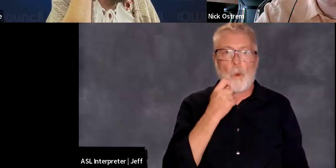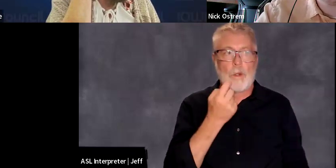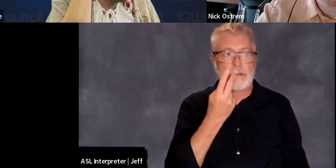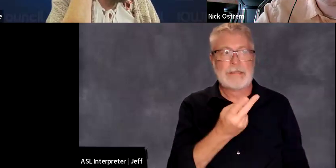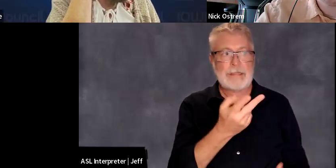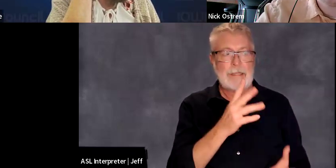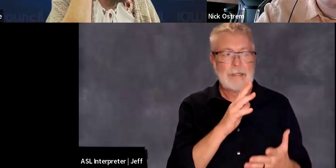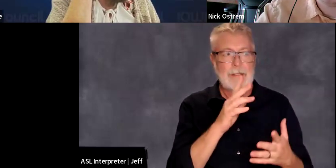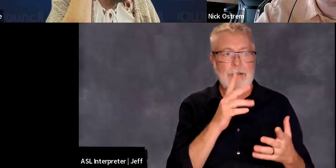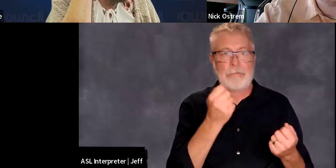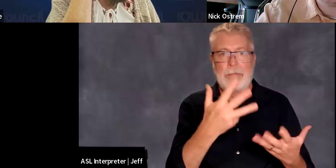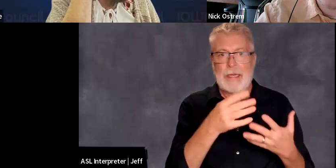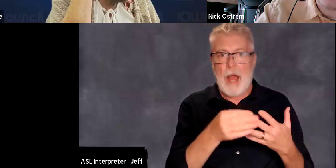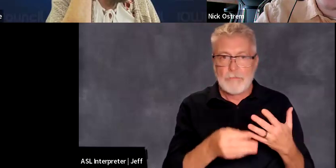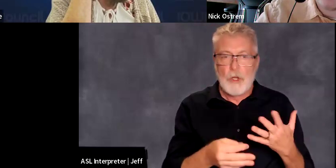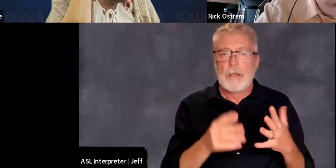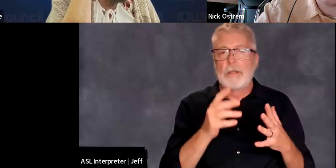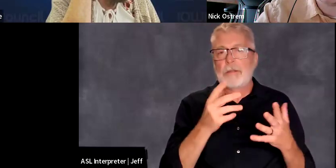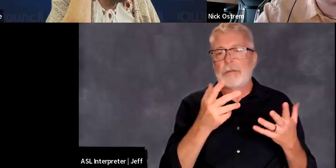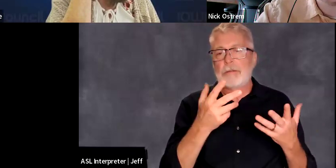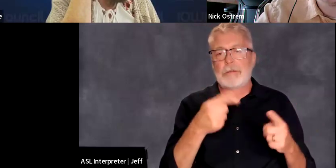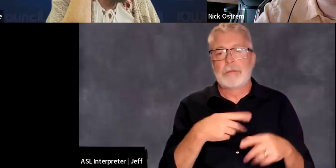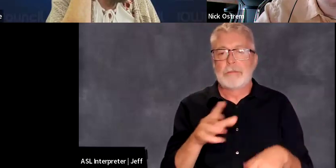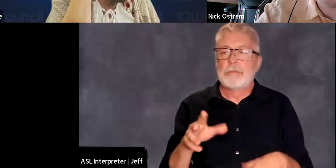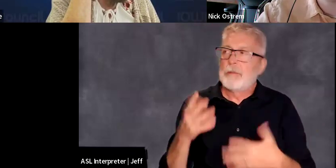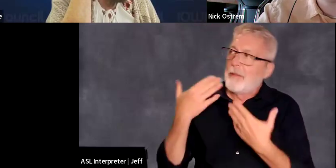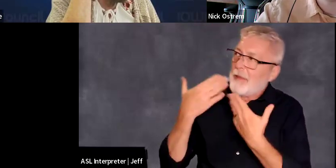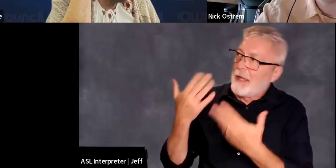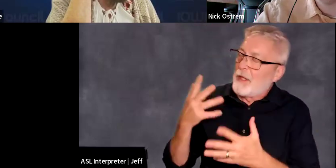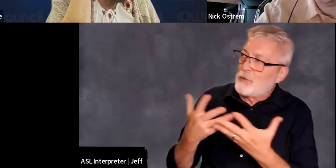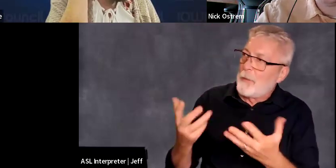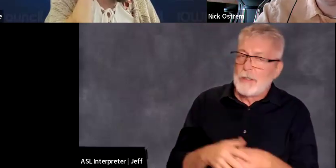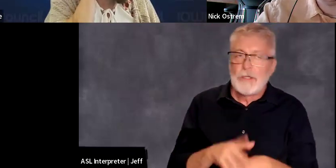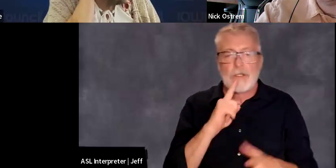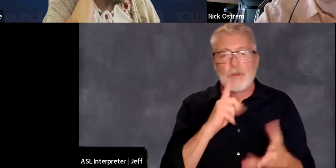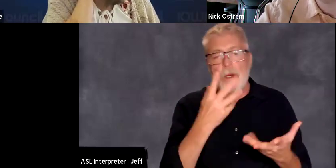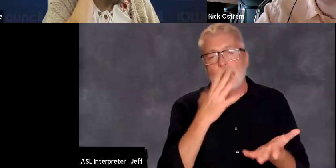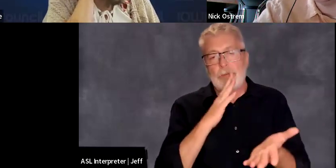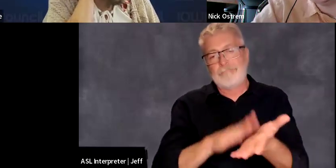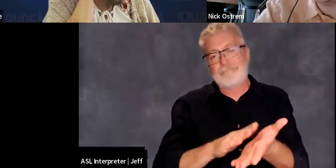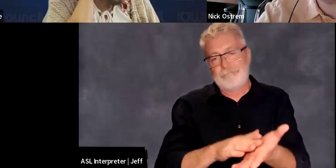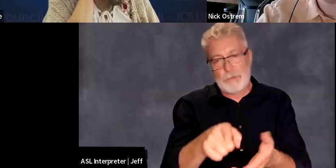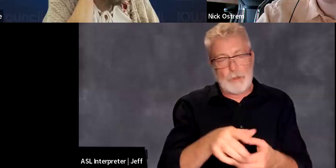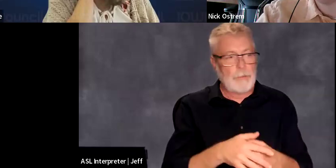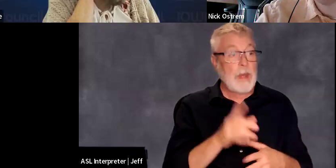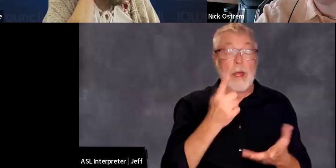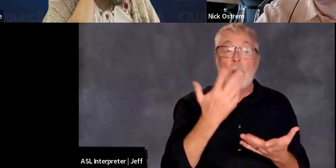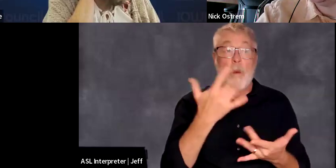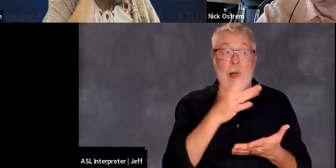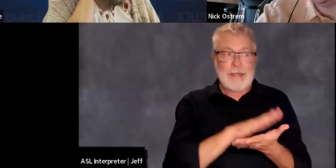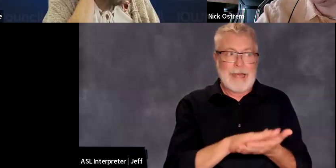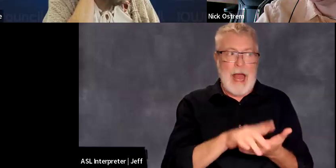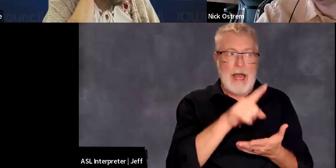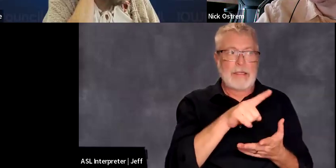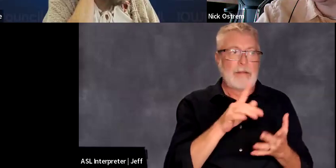see all the options there are. Yeah, So thank you I so just much. wanted to Yeah. comment on that. Yeah. Yeah. And the nice thing about